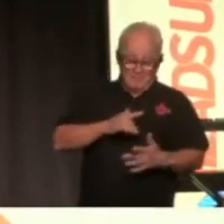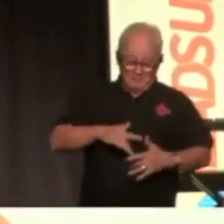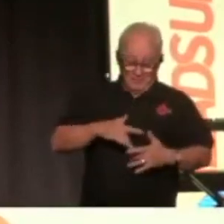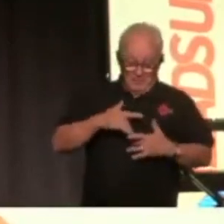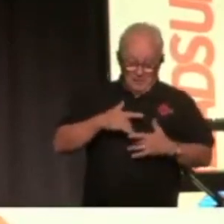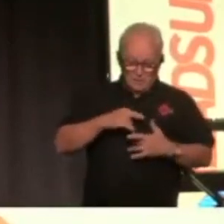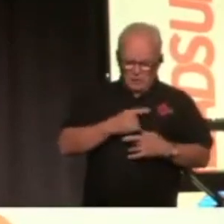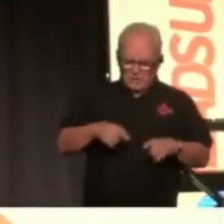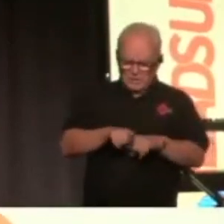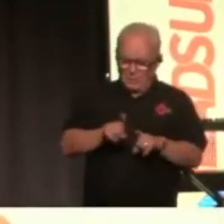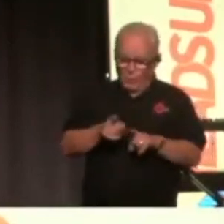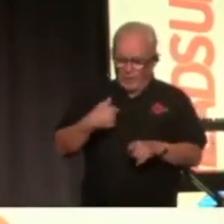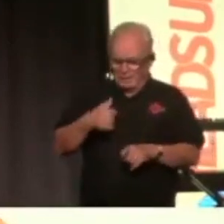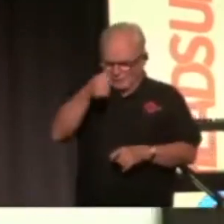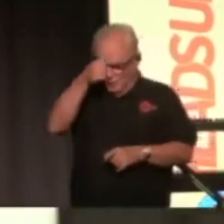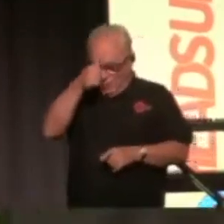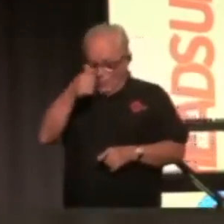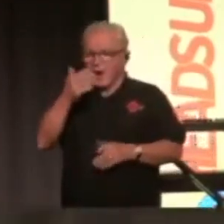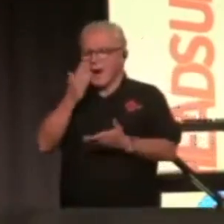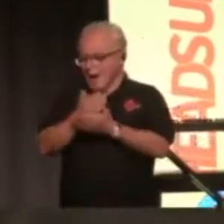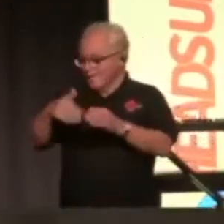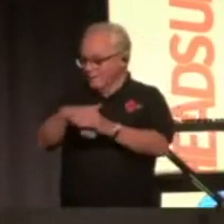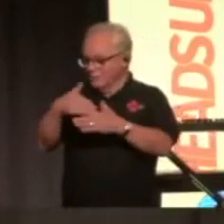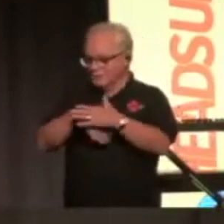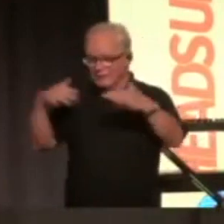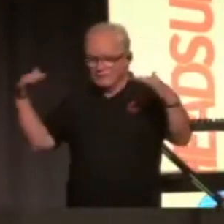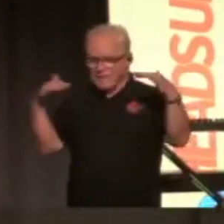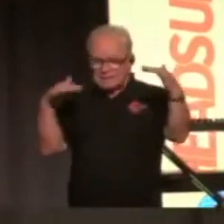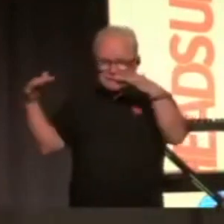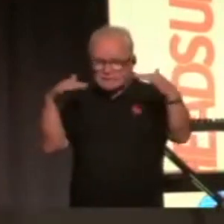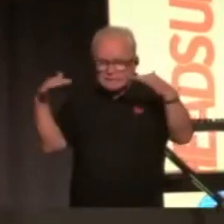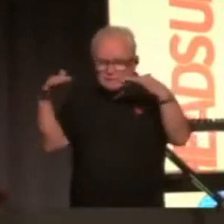And then there's a fight going on as to who's going to win that fight.